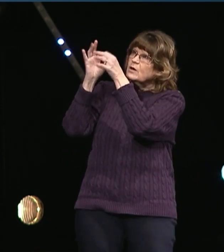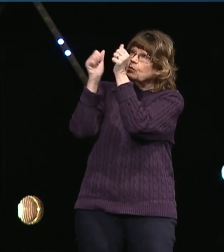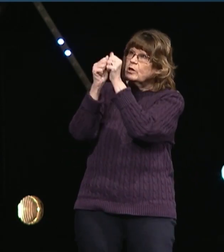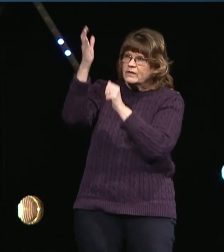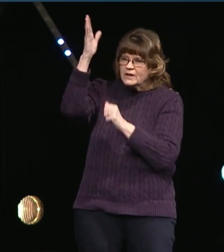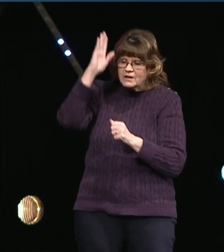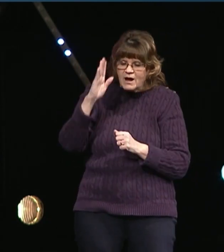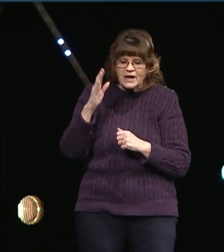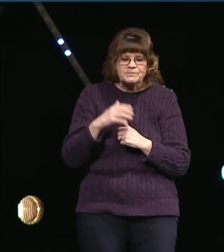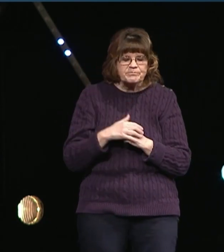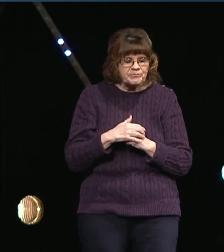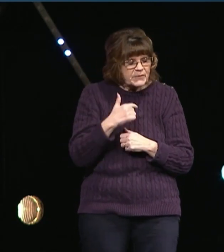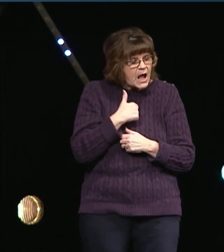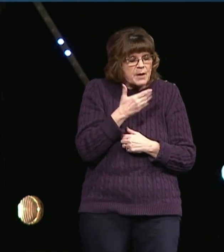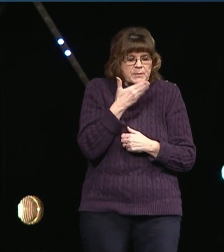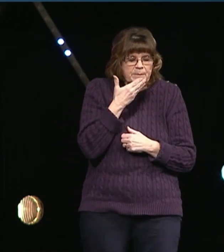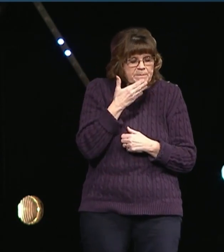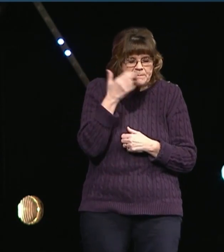I'm a better servant